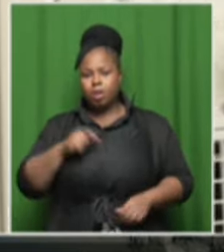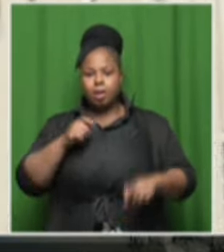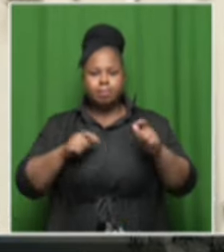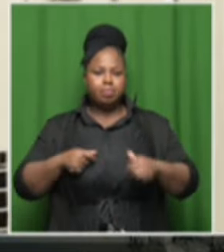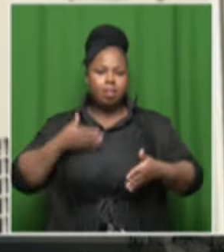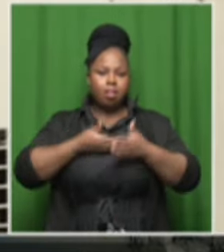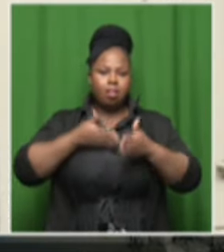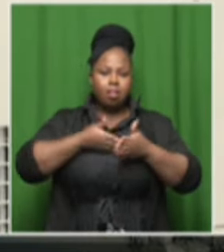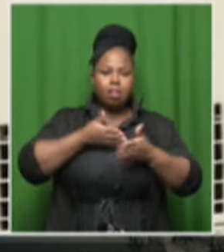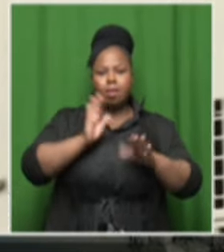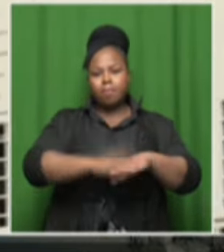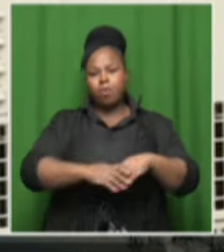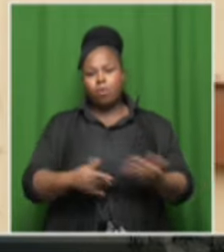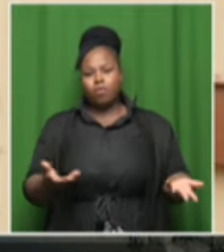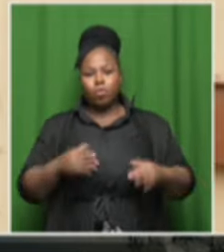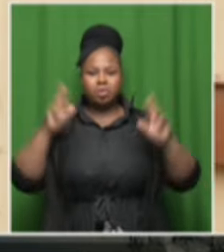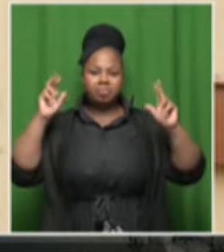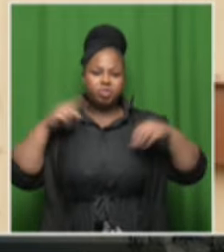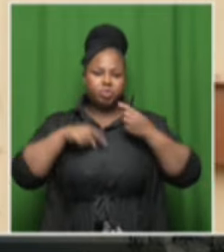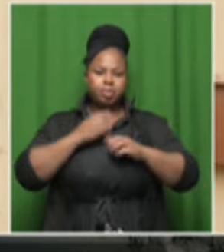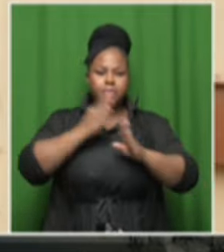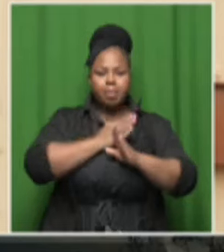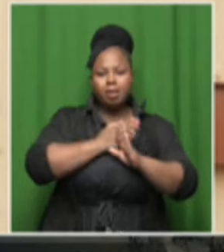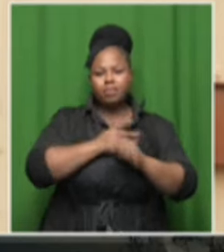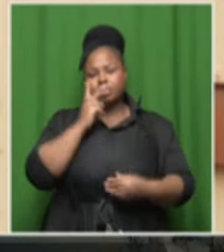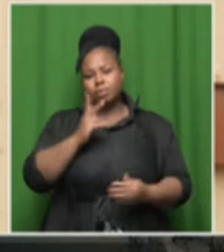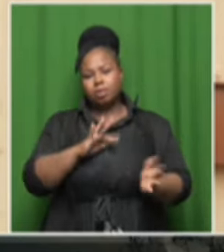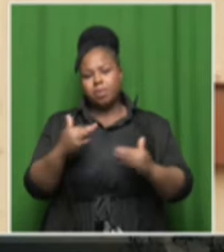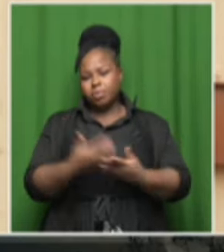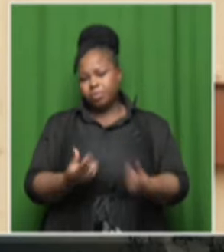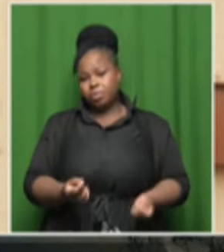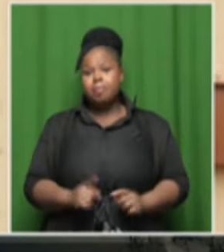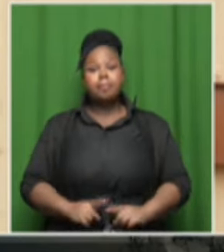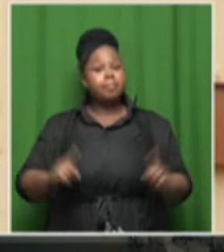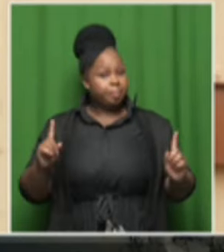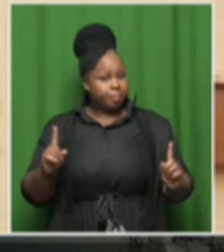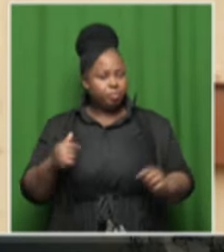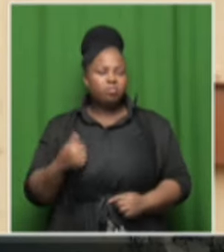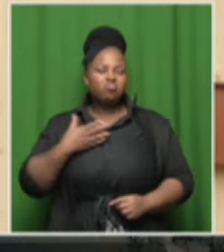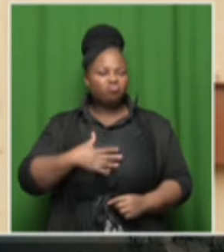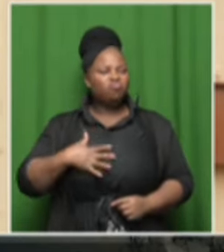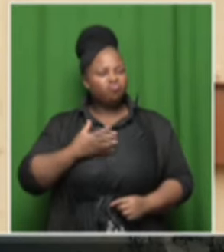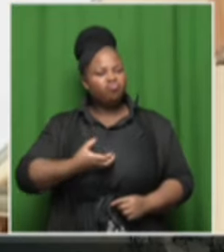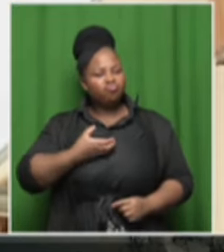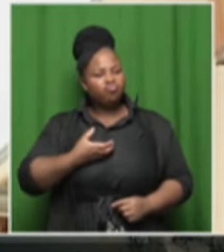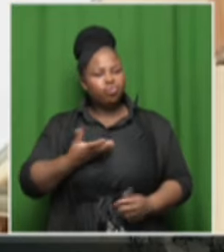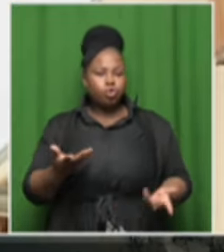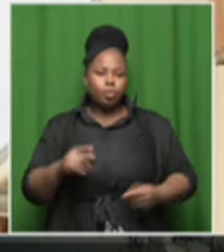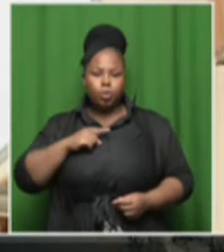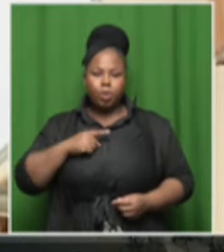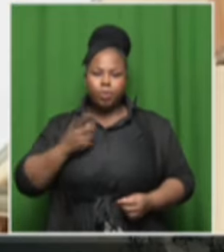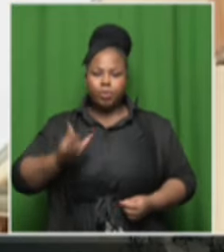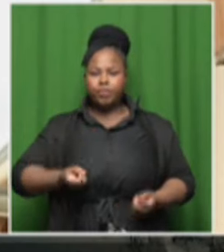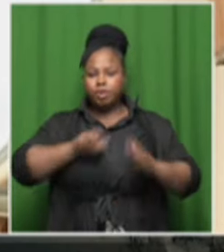boundaries, certainly in terms of privacy and how you can exercise that. But I do feel comfortable that we have a nice set of regulations and a